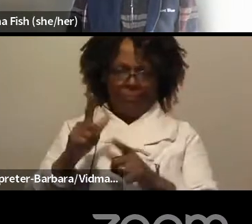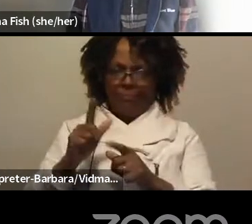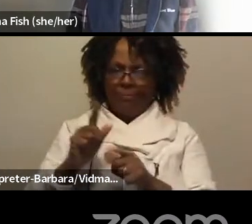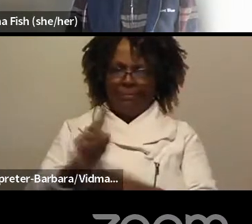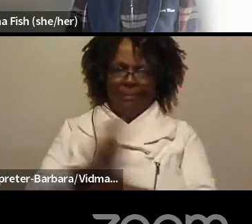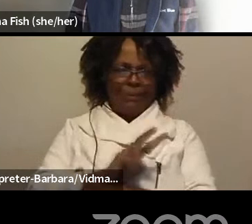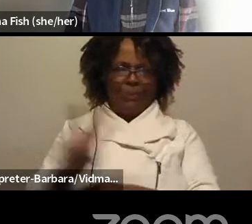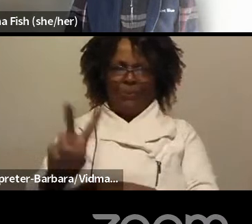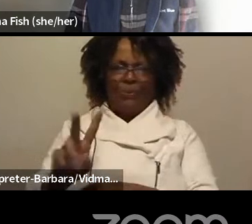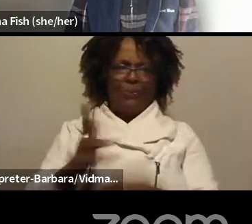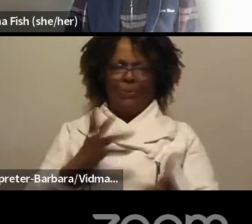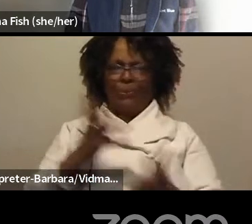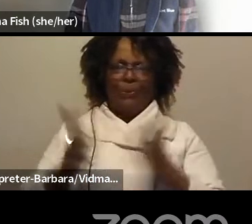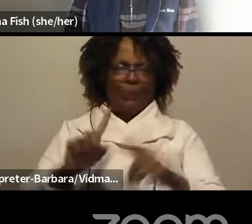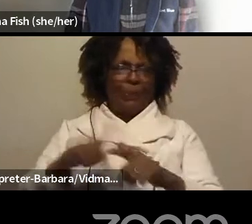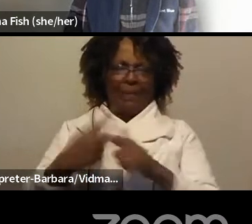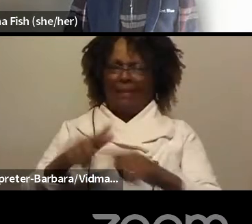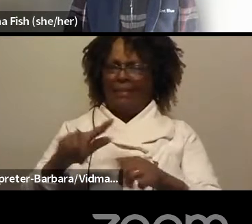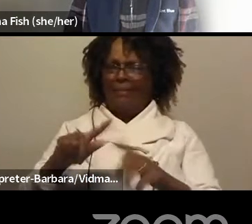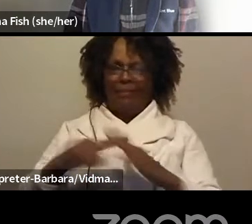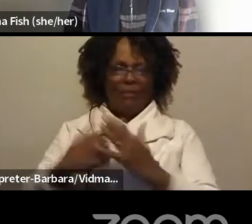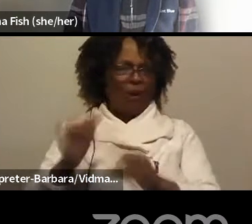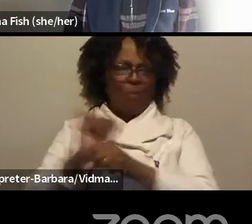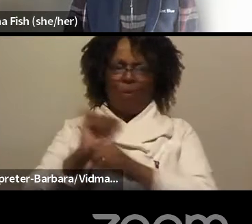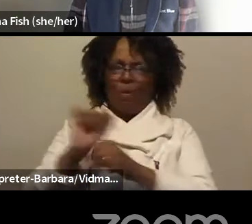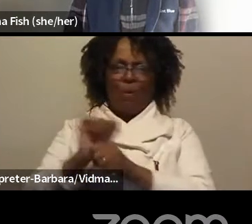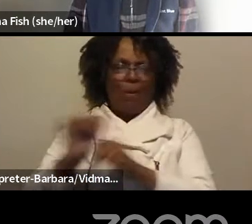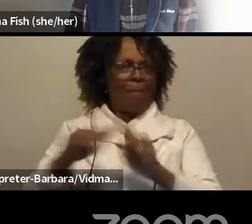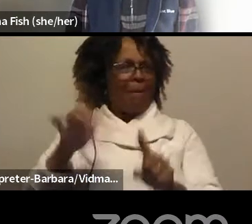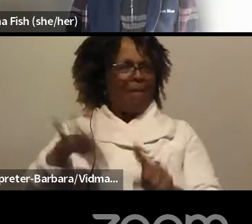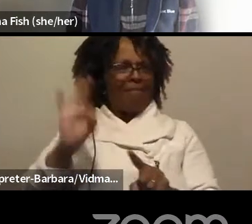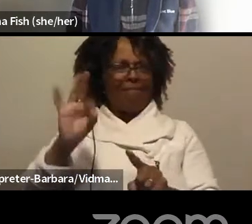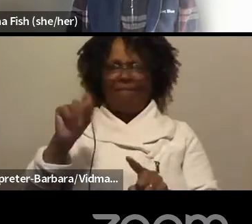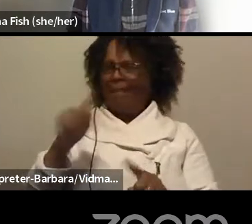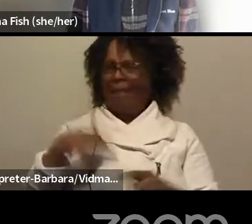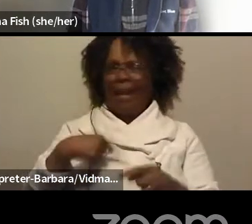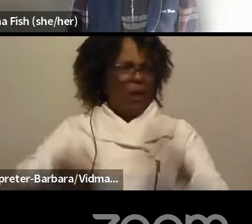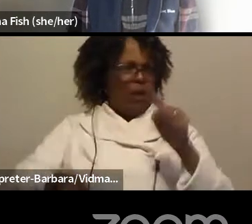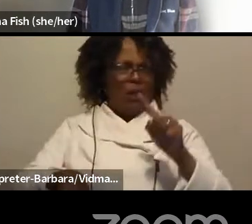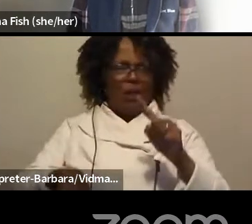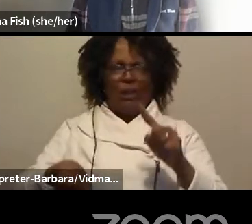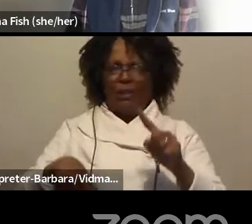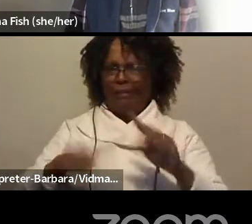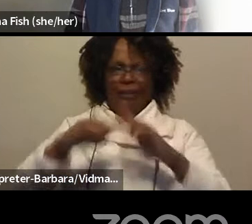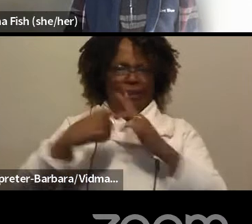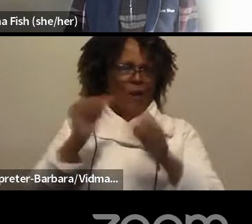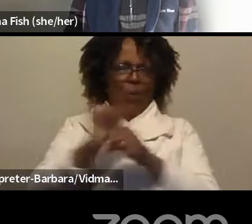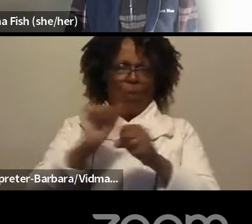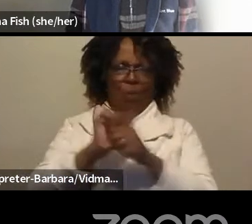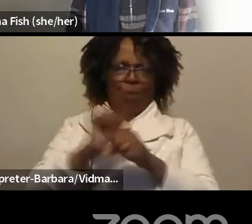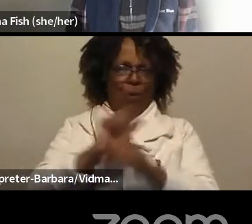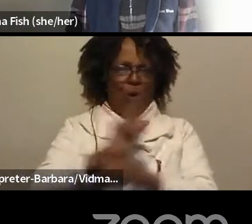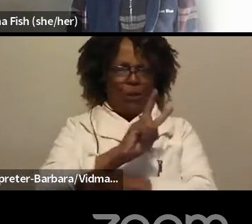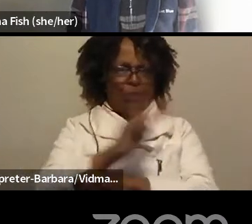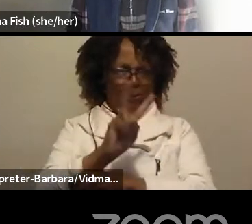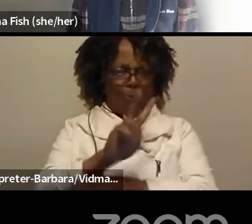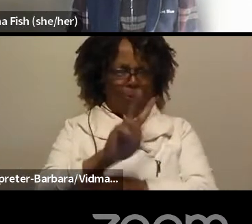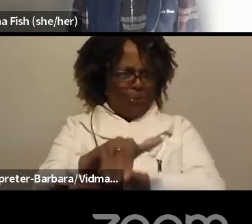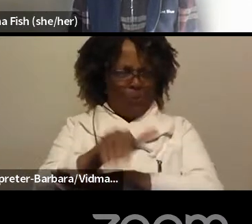productive. Yes. My advisor advised me not to do that. And I'm slowly working on doing better at